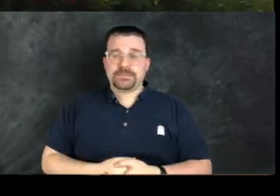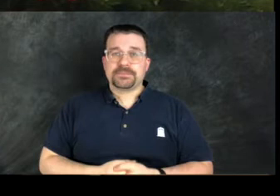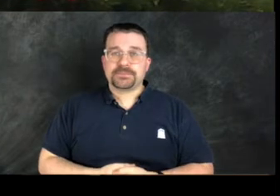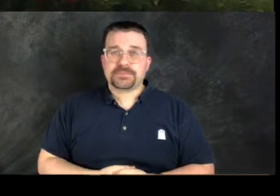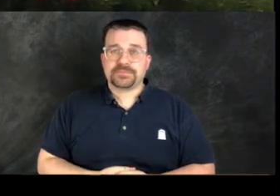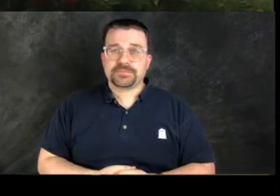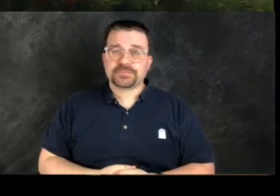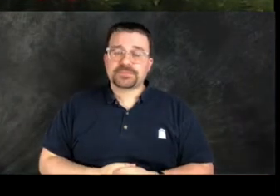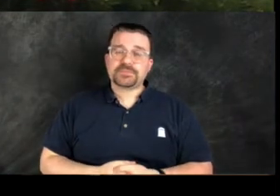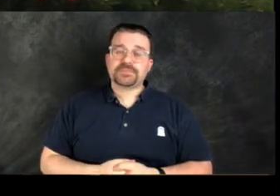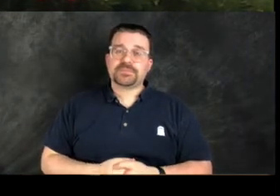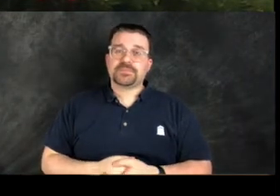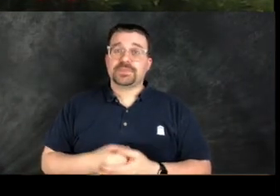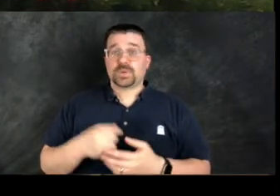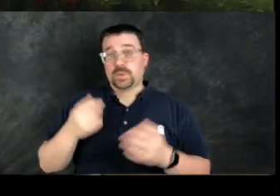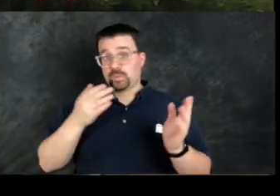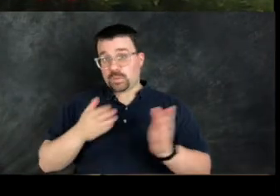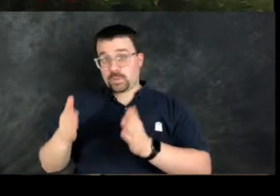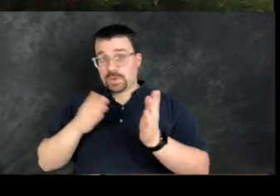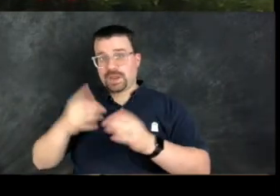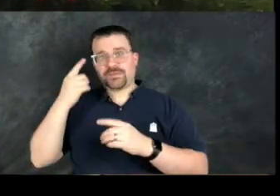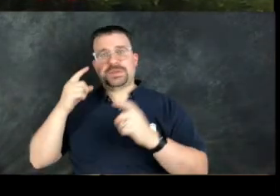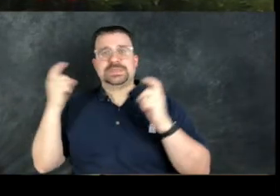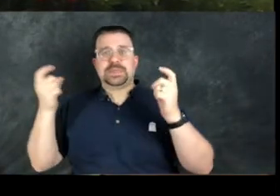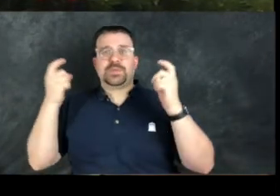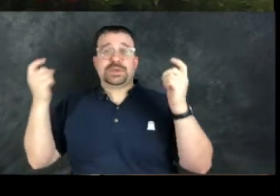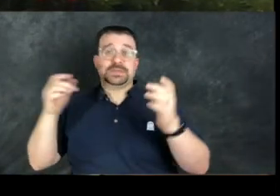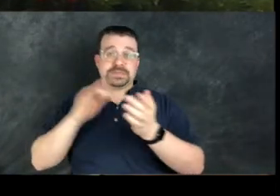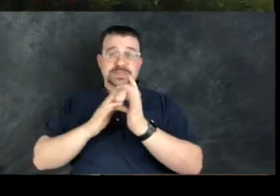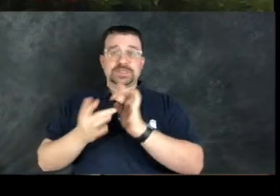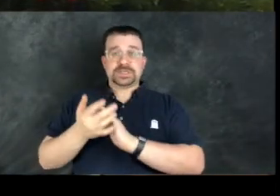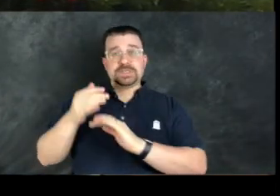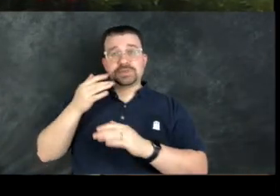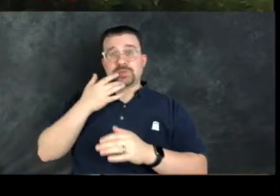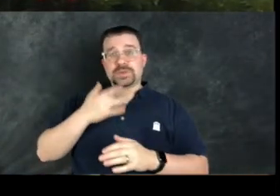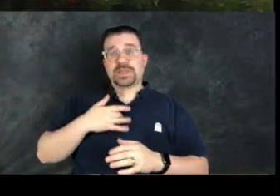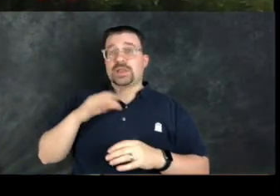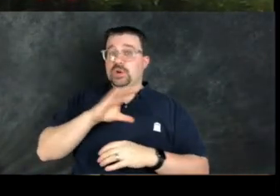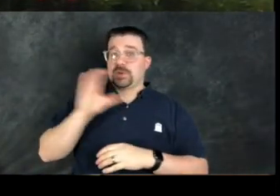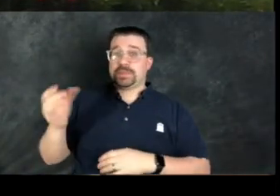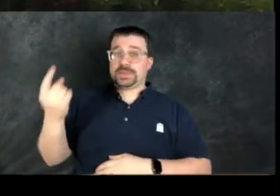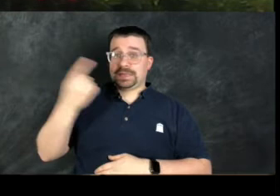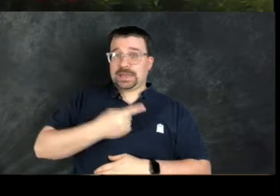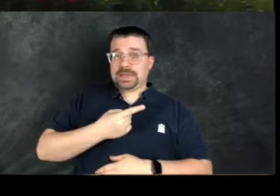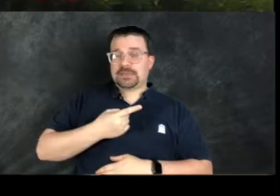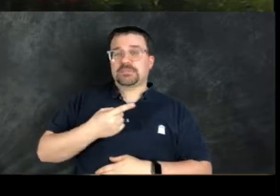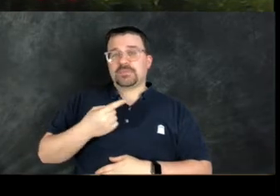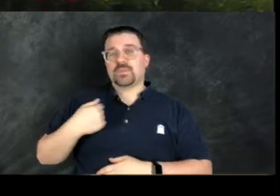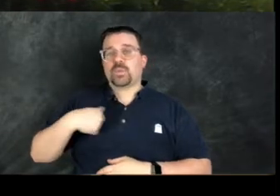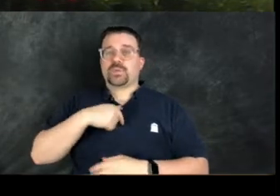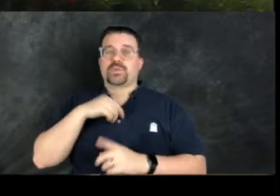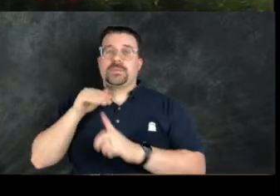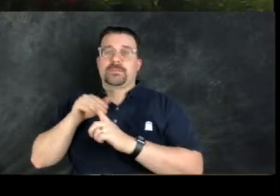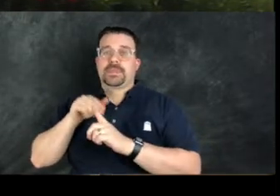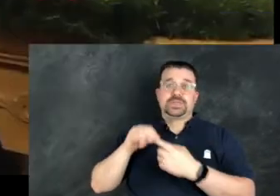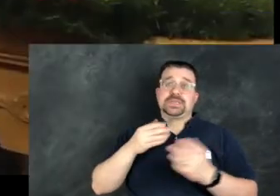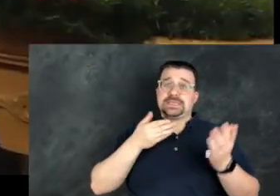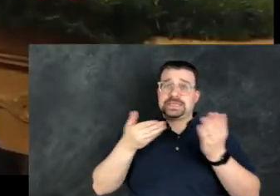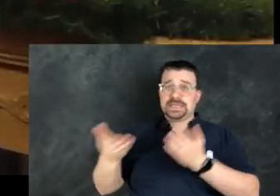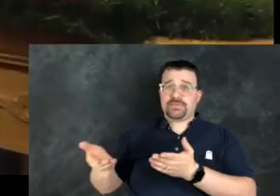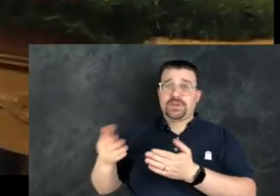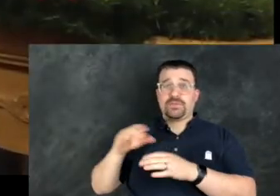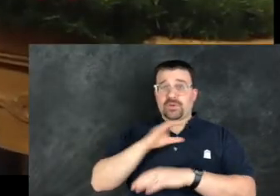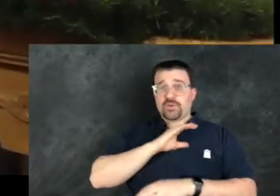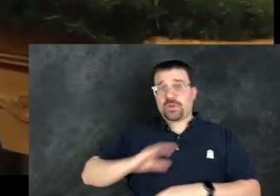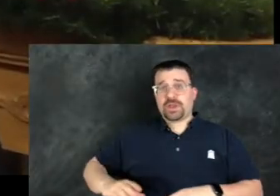As we prepare for the celebration of Jesus's birthday on Christmas Day, we are reminded that in the special delivery of Christ,